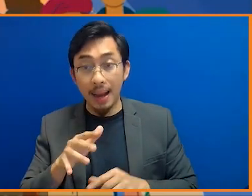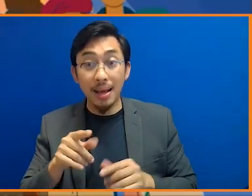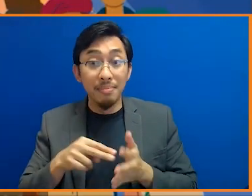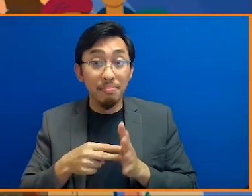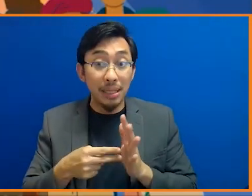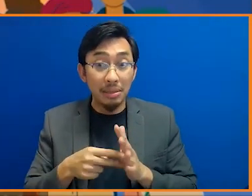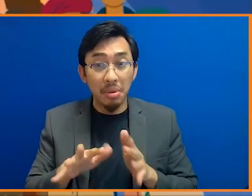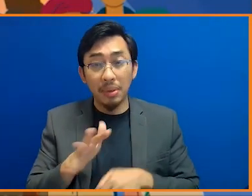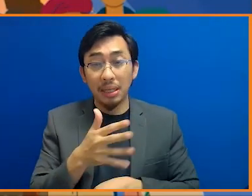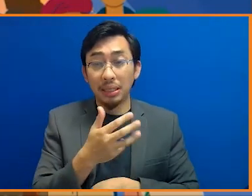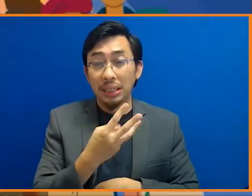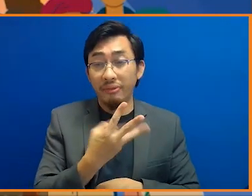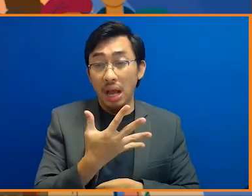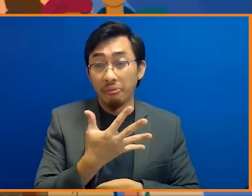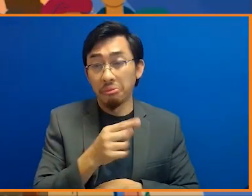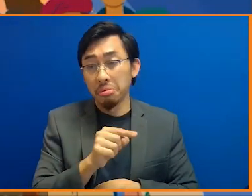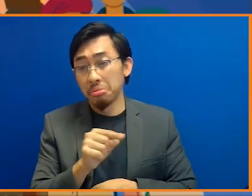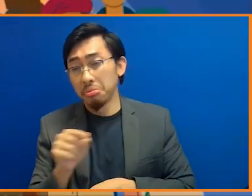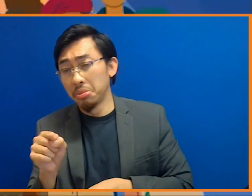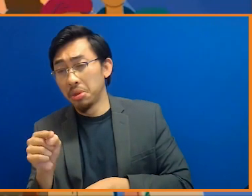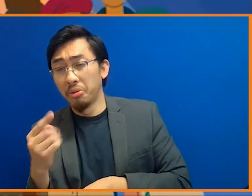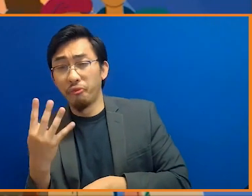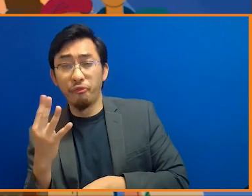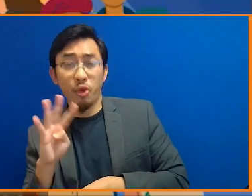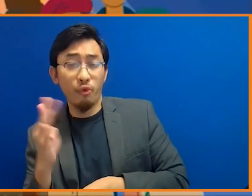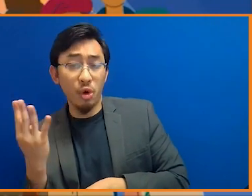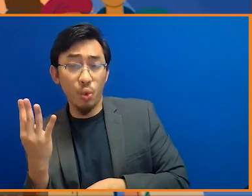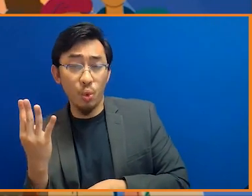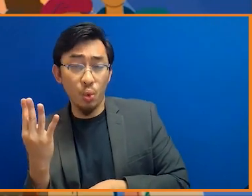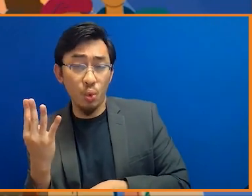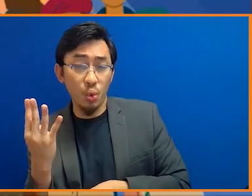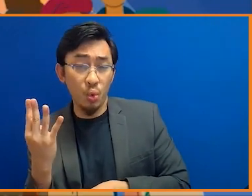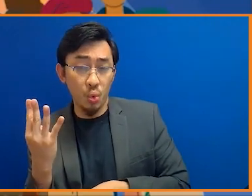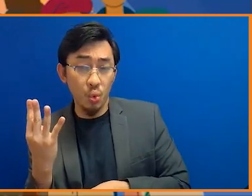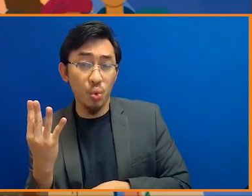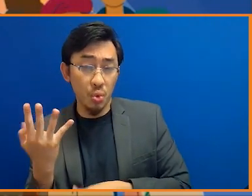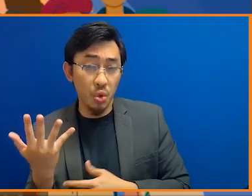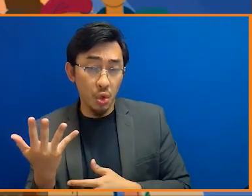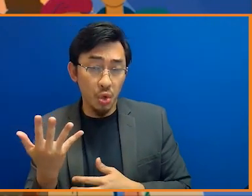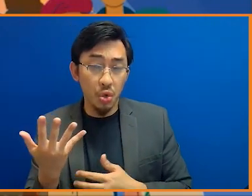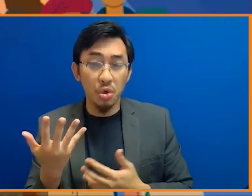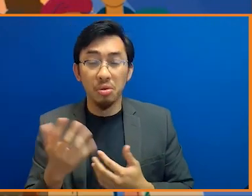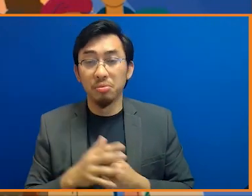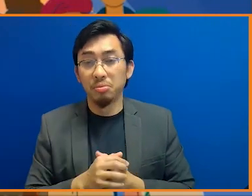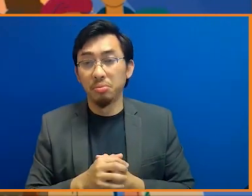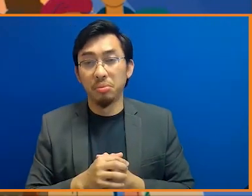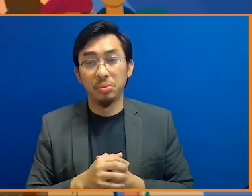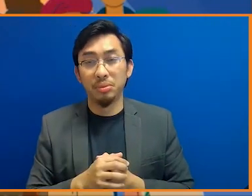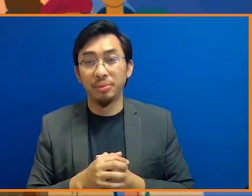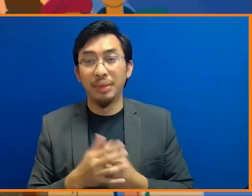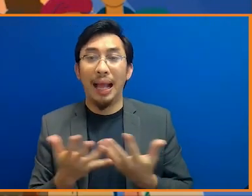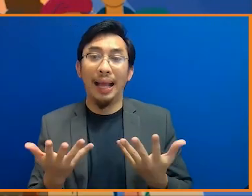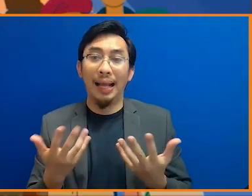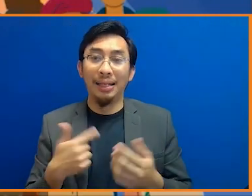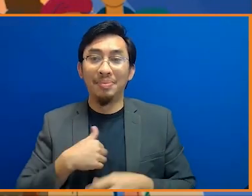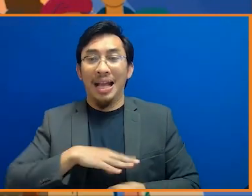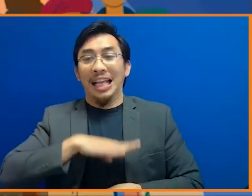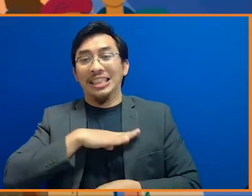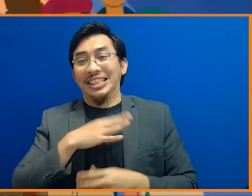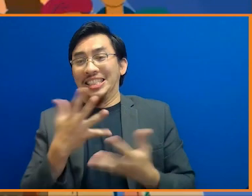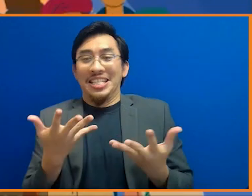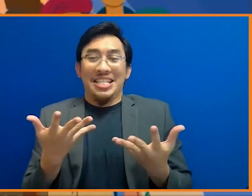men. Mean that the prime age is like maybe 35 to up to 44, that the prime age. I'm not longer prime age, by the